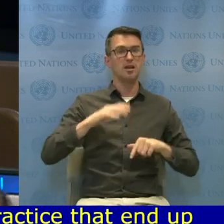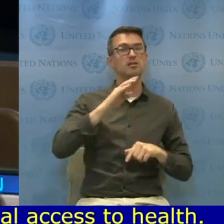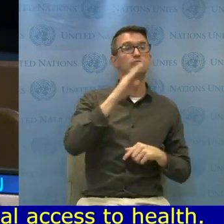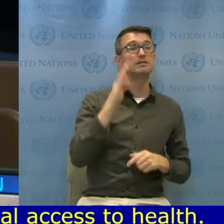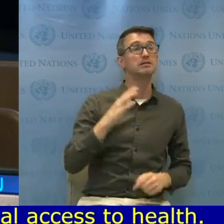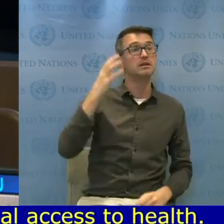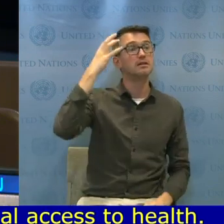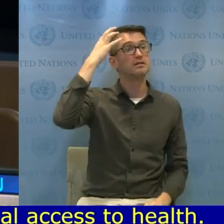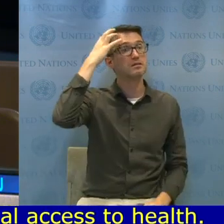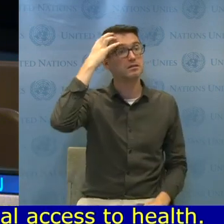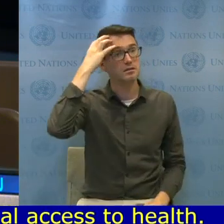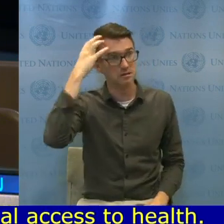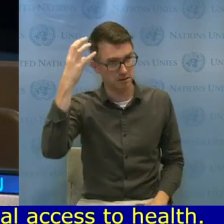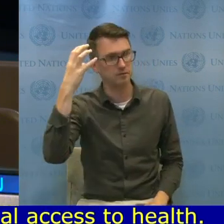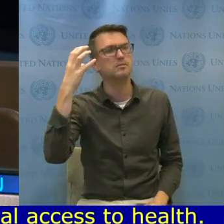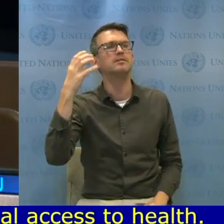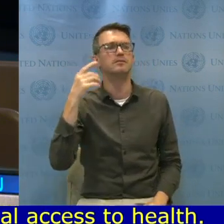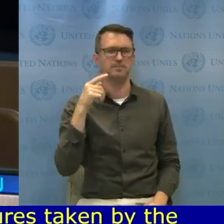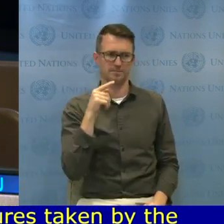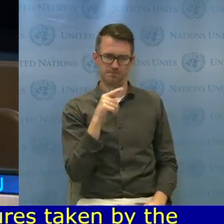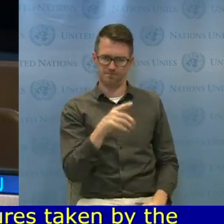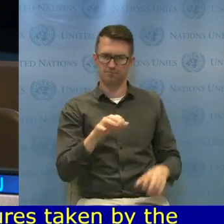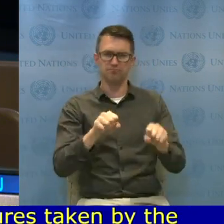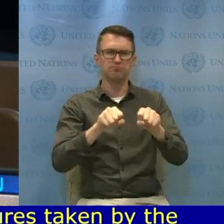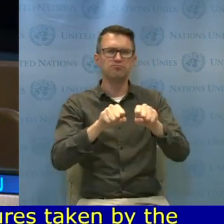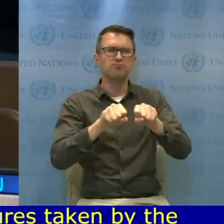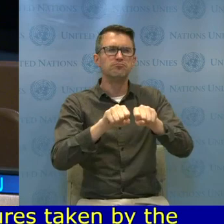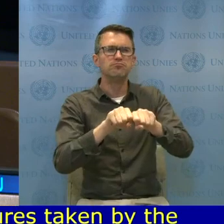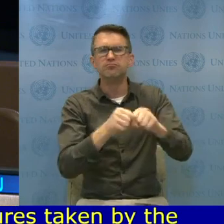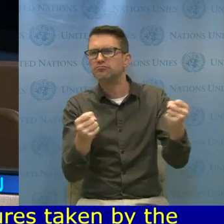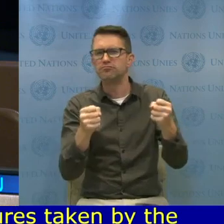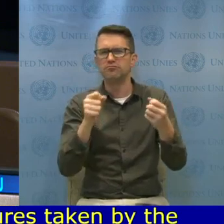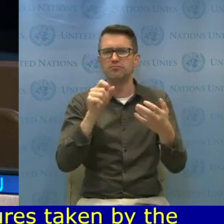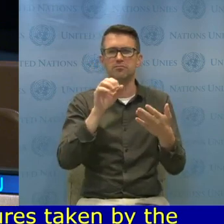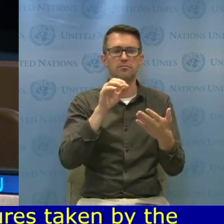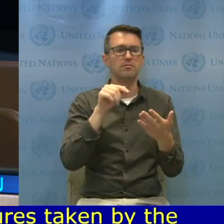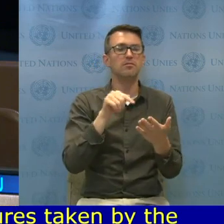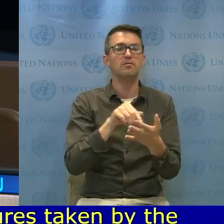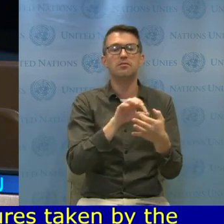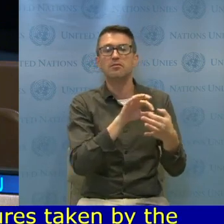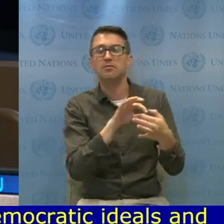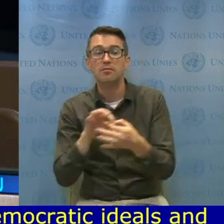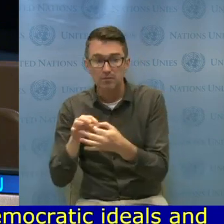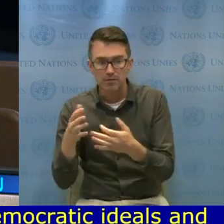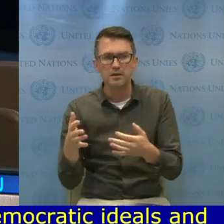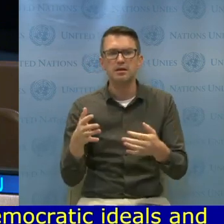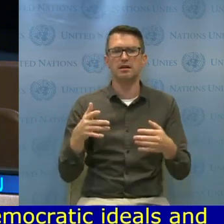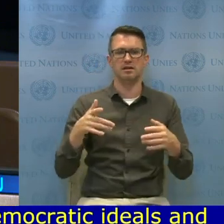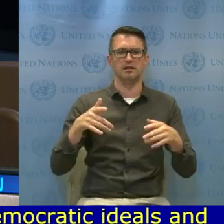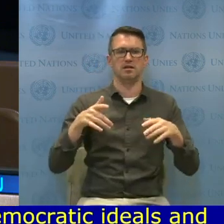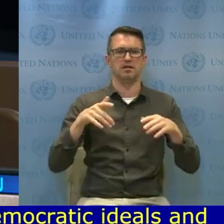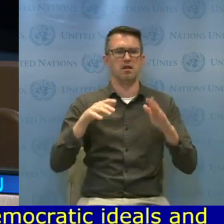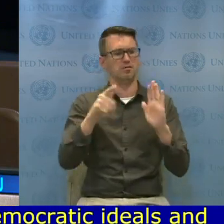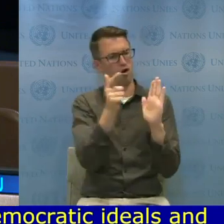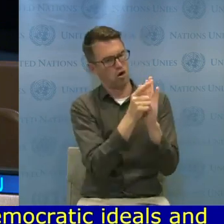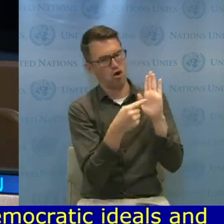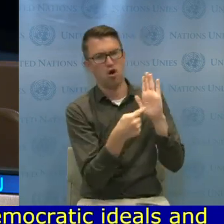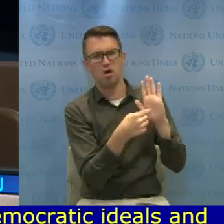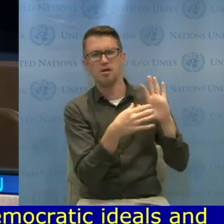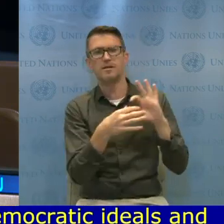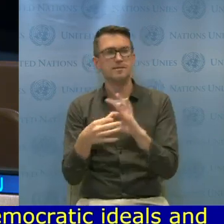the international promoted by the international human rights practices. My colleague Emerson Damasceno now will take the floor.